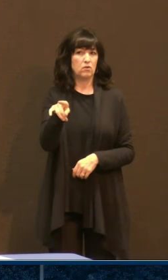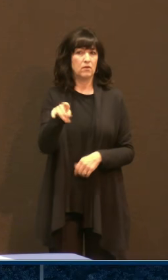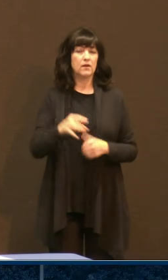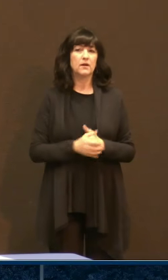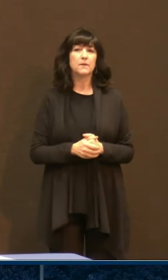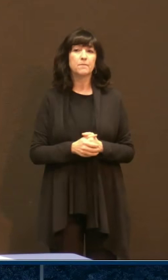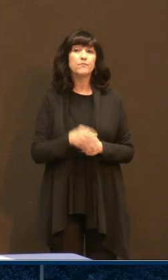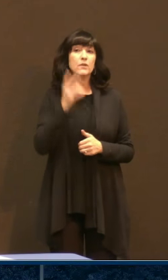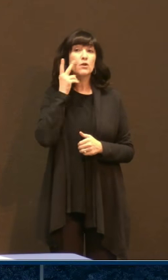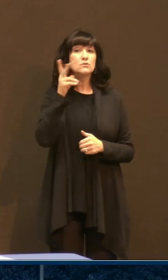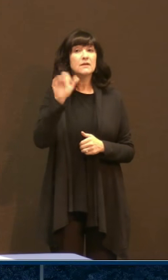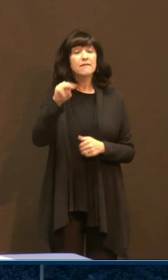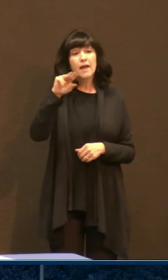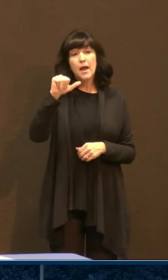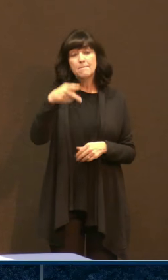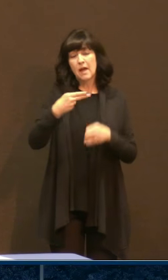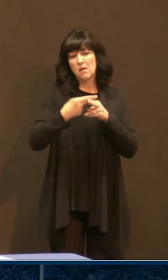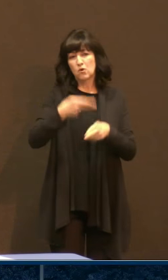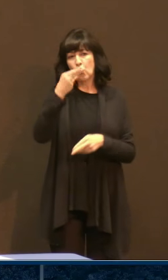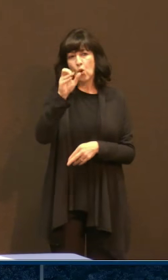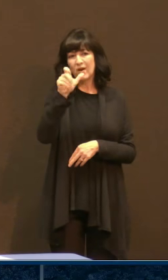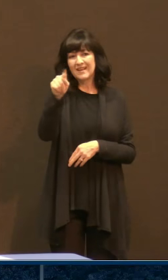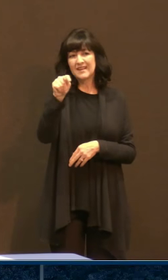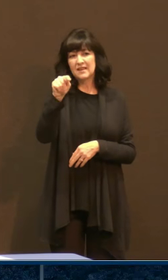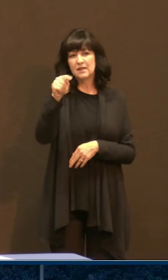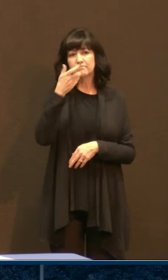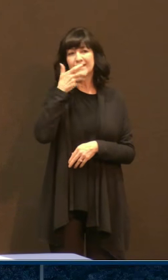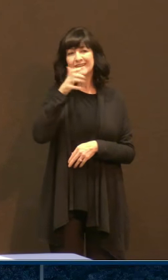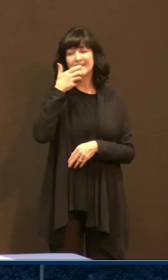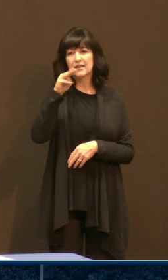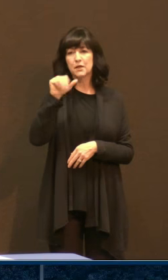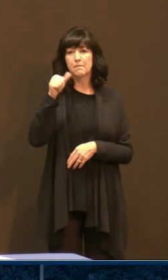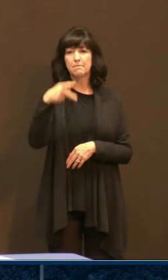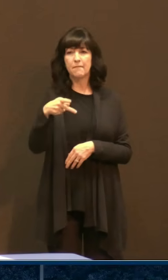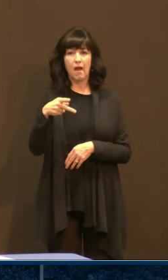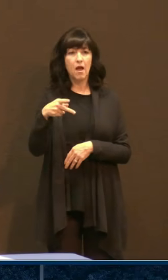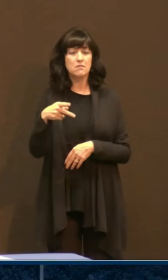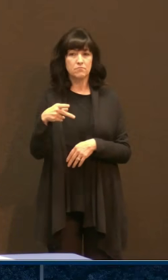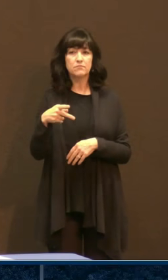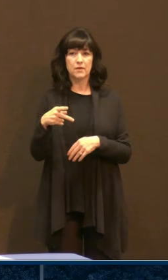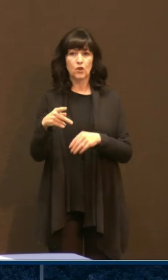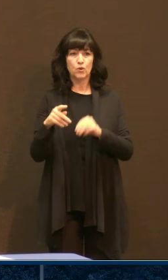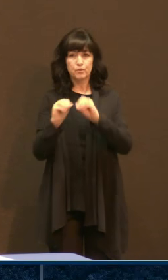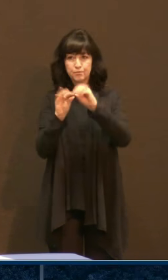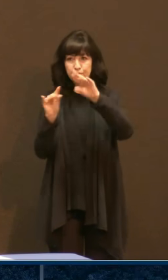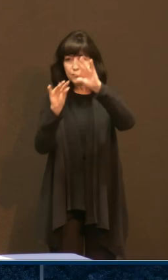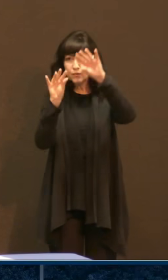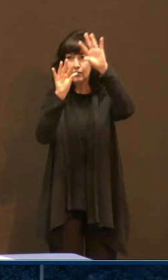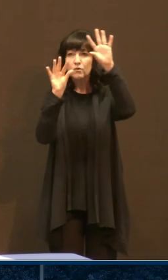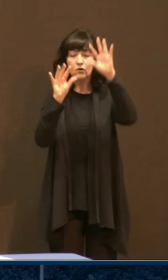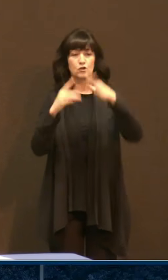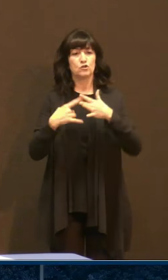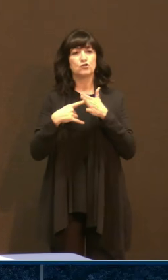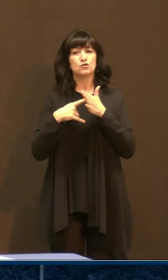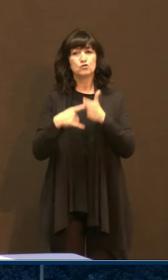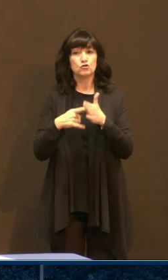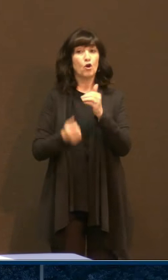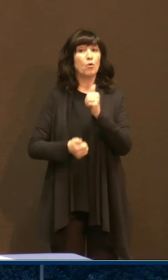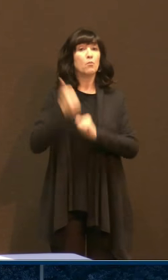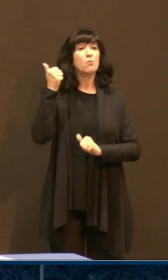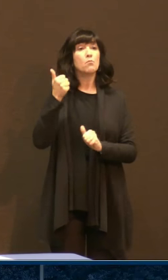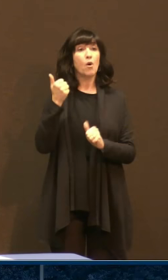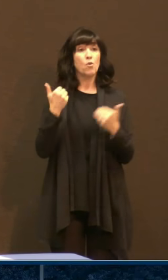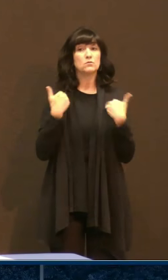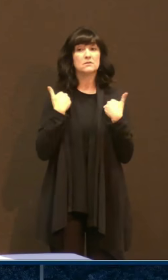heat map, where you see the spots where you have the most